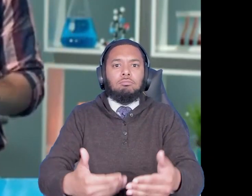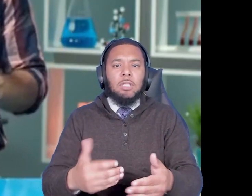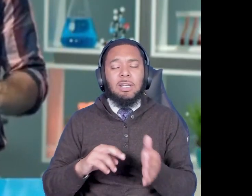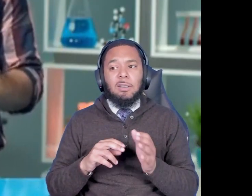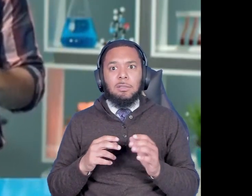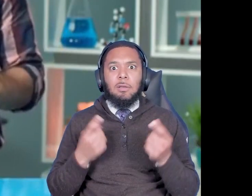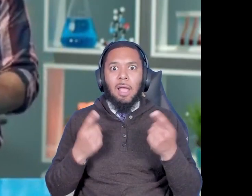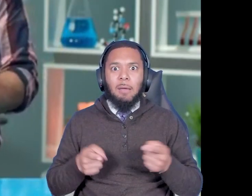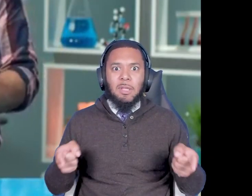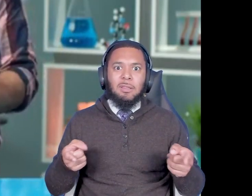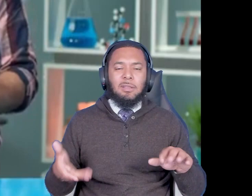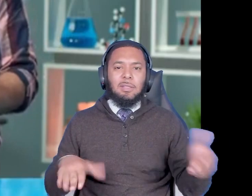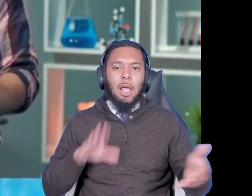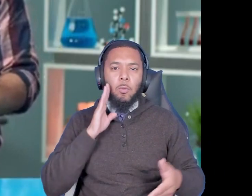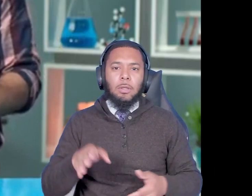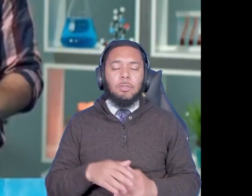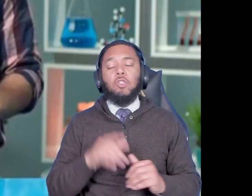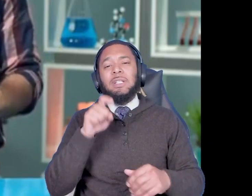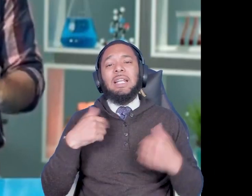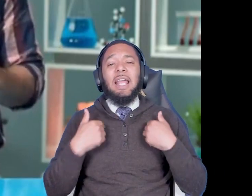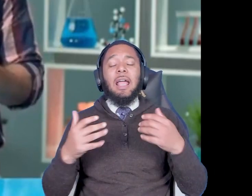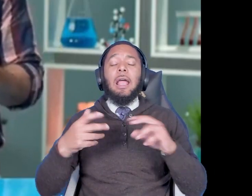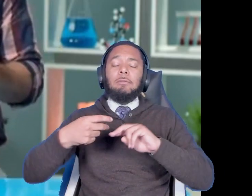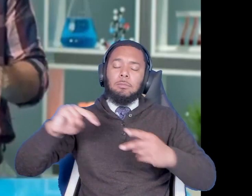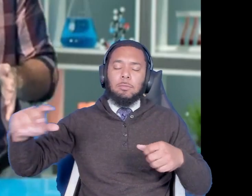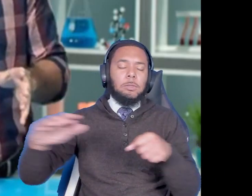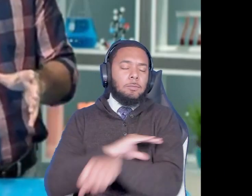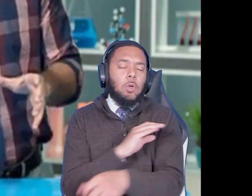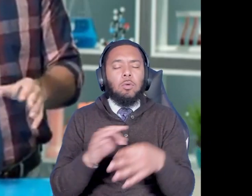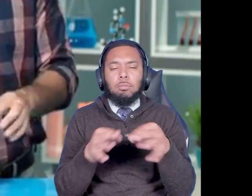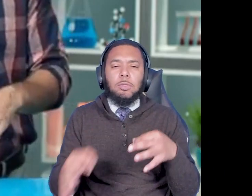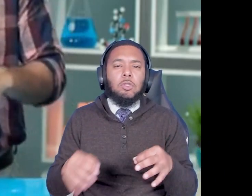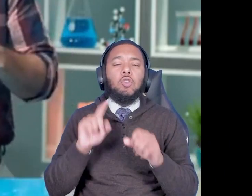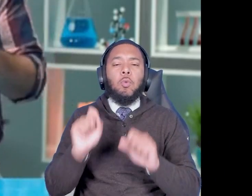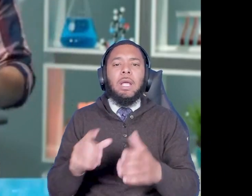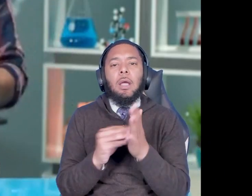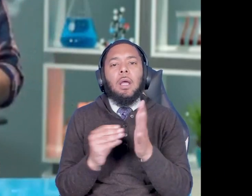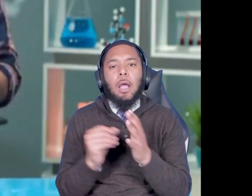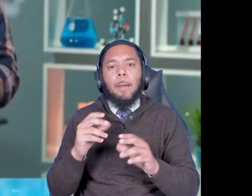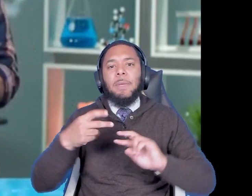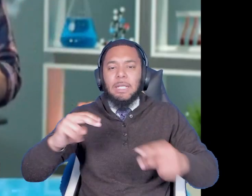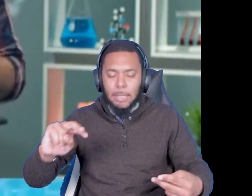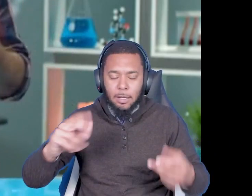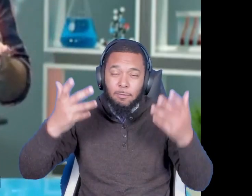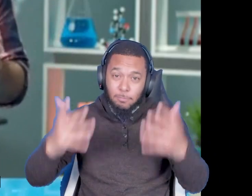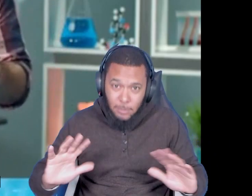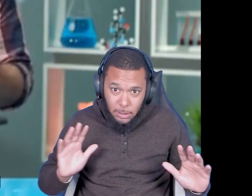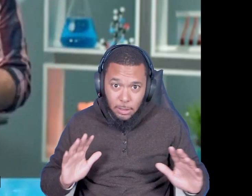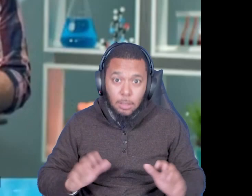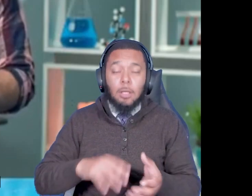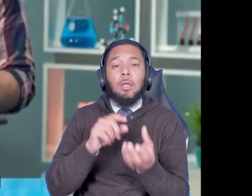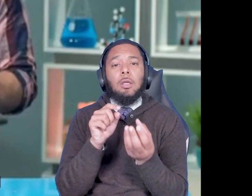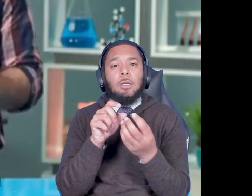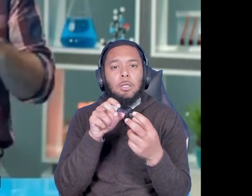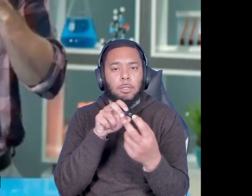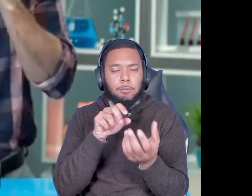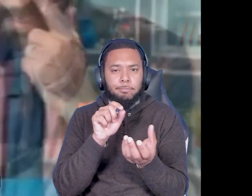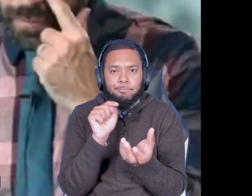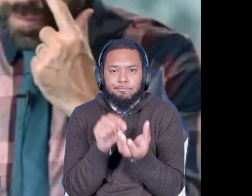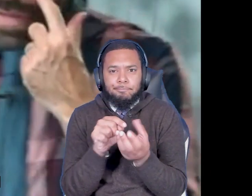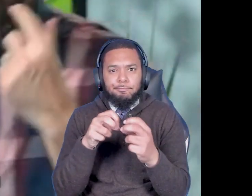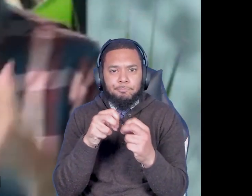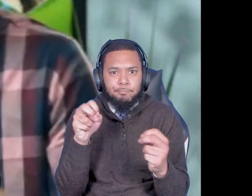die. So they have to have a complete set of instructions. So we're going to replicate that DNA, then divide the nucleus, then worry about the rest of the